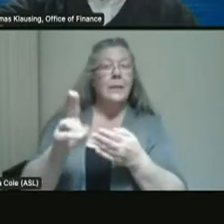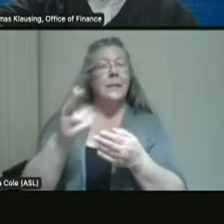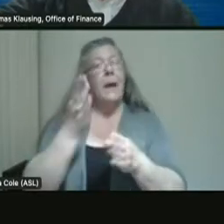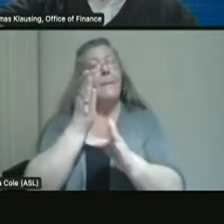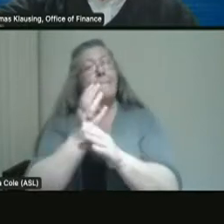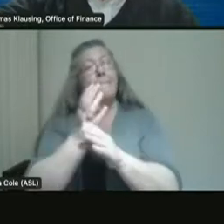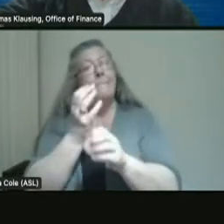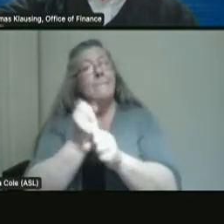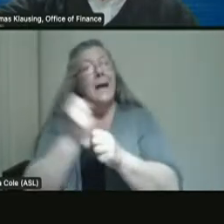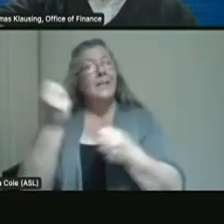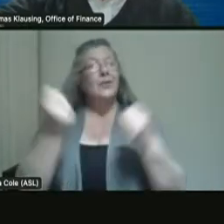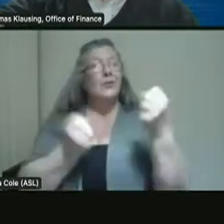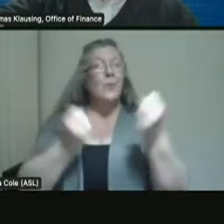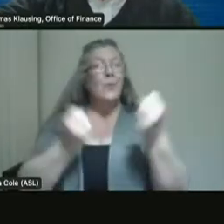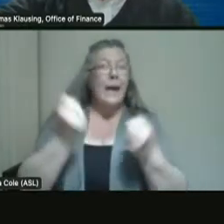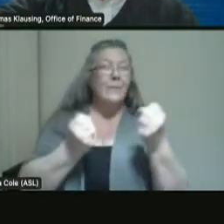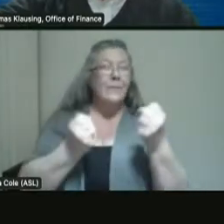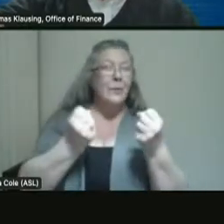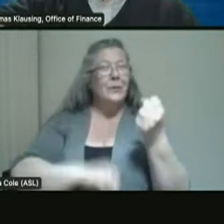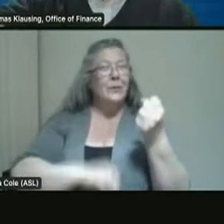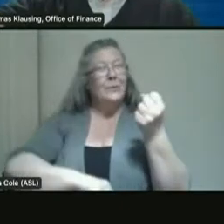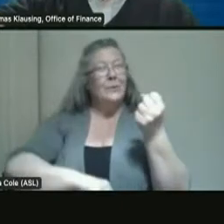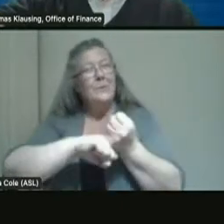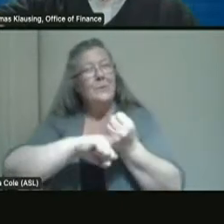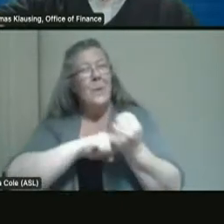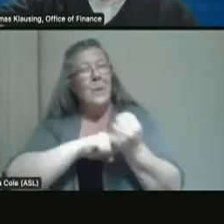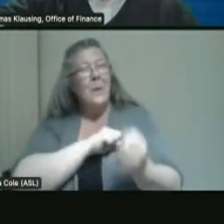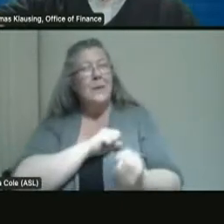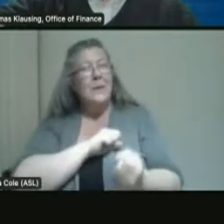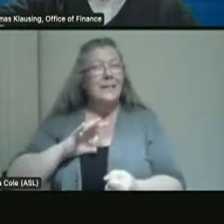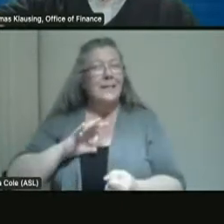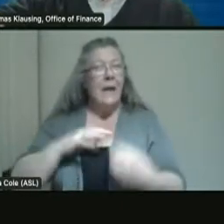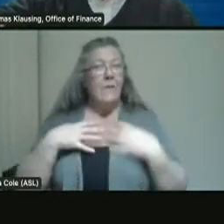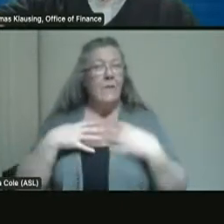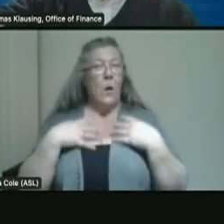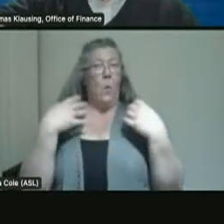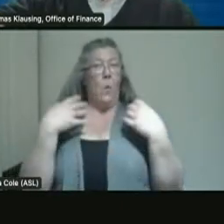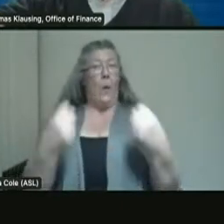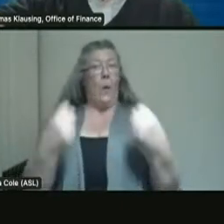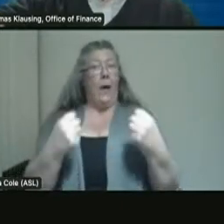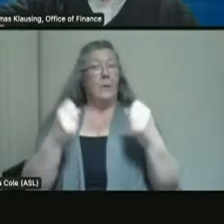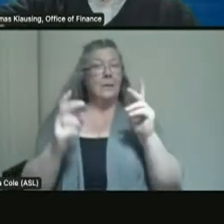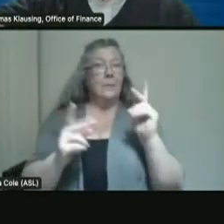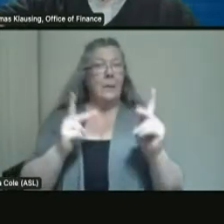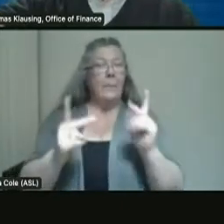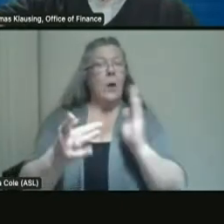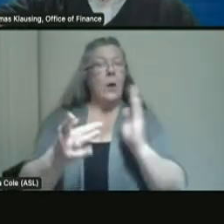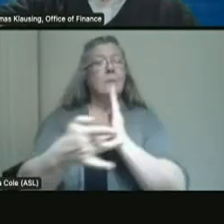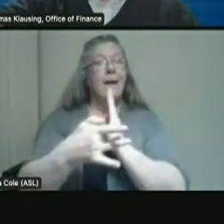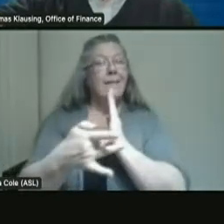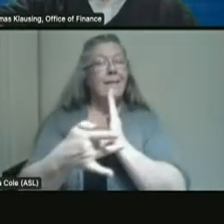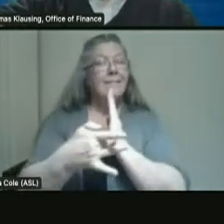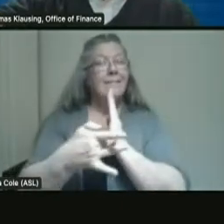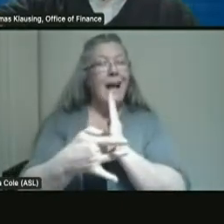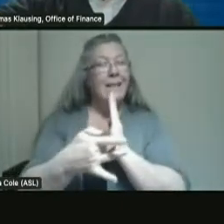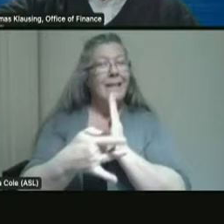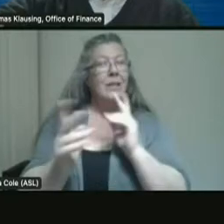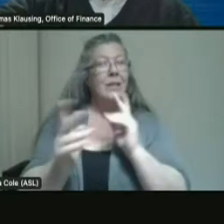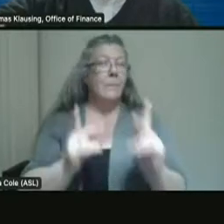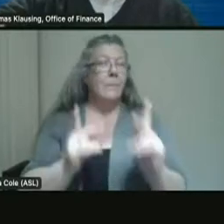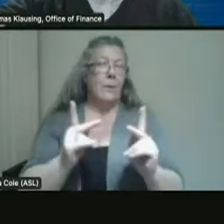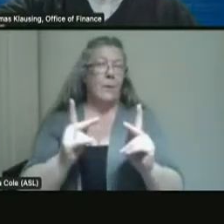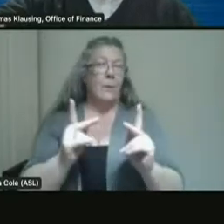health and wellness people, technology people. We really want to be the place that you come and